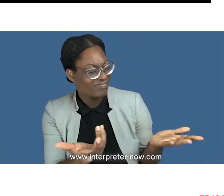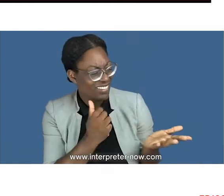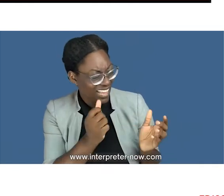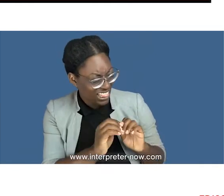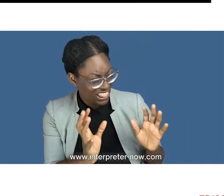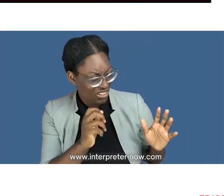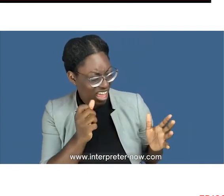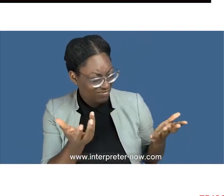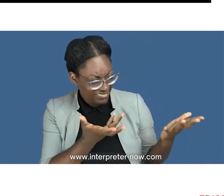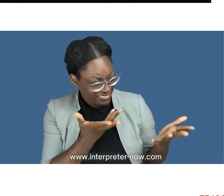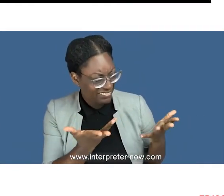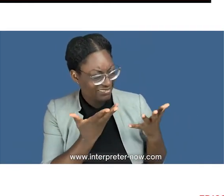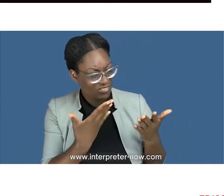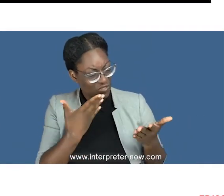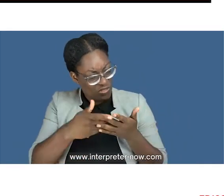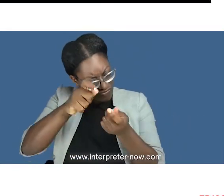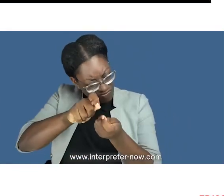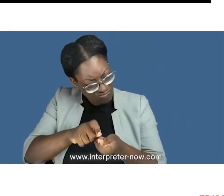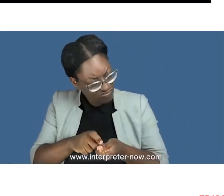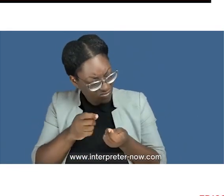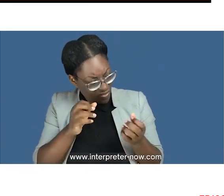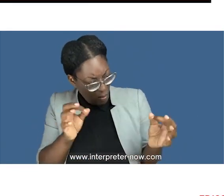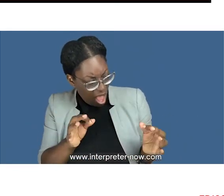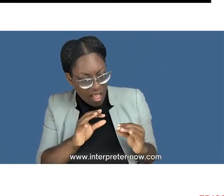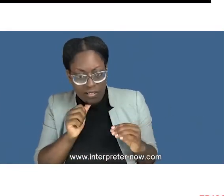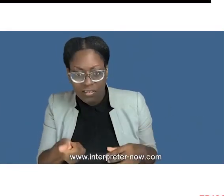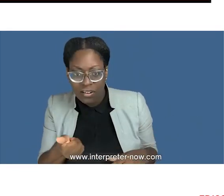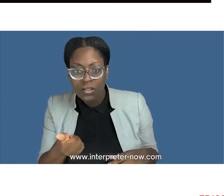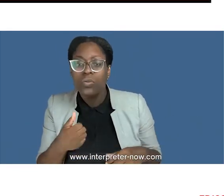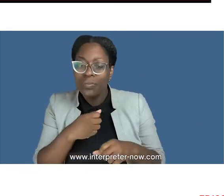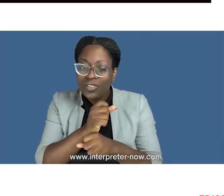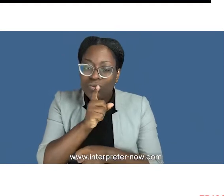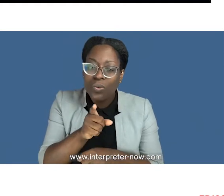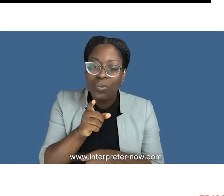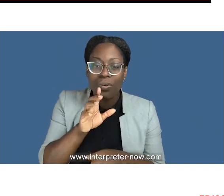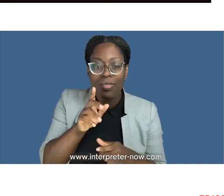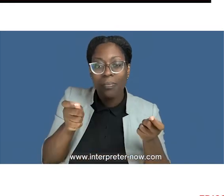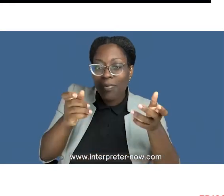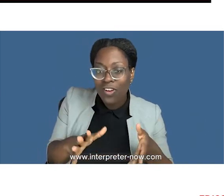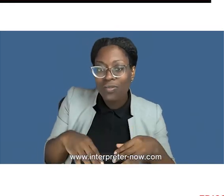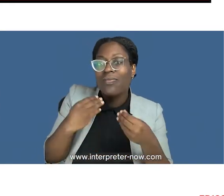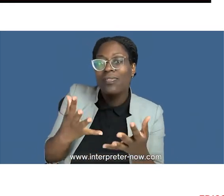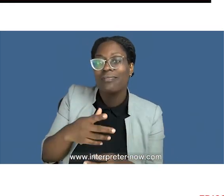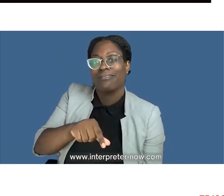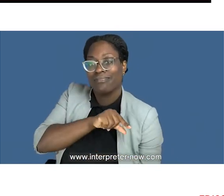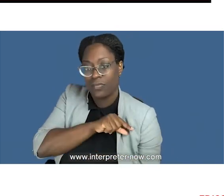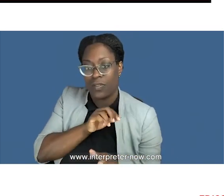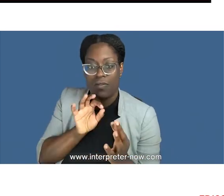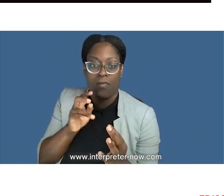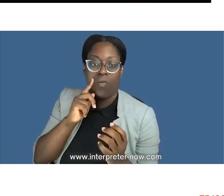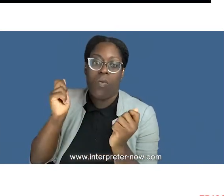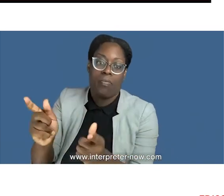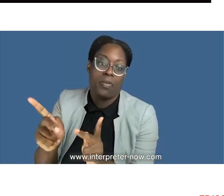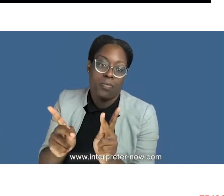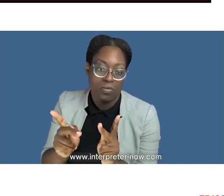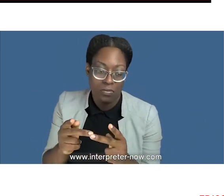a feedback cycle to counter that, to make sure that your leaders are providing